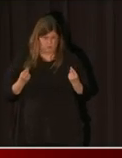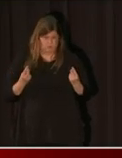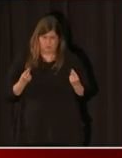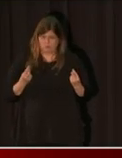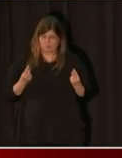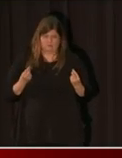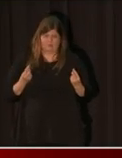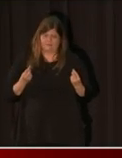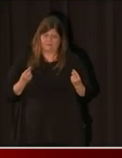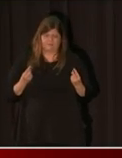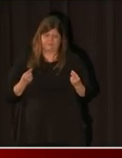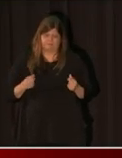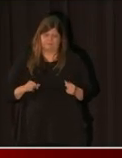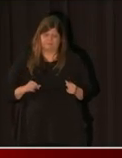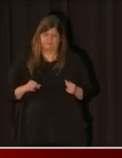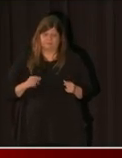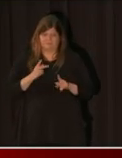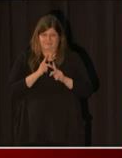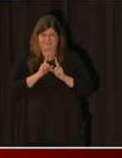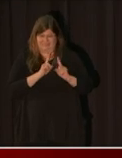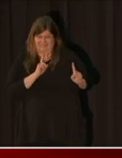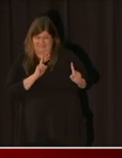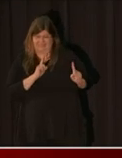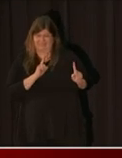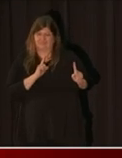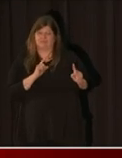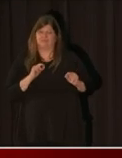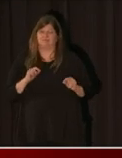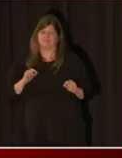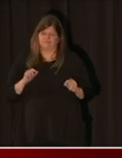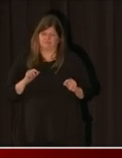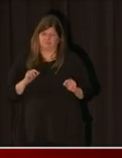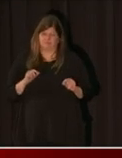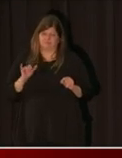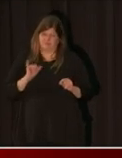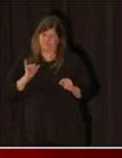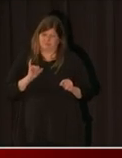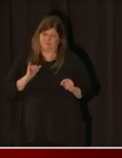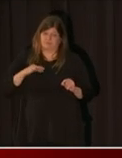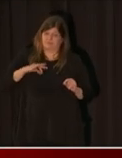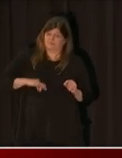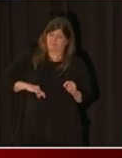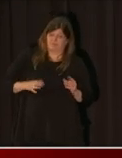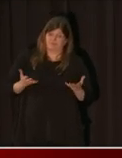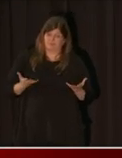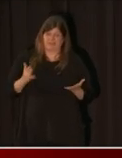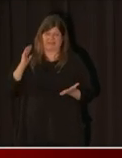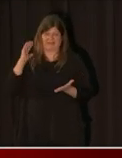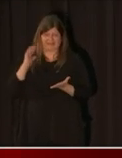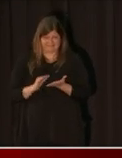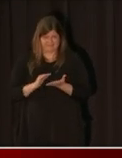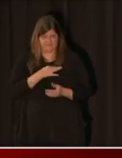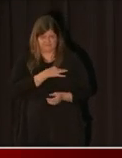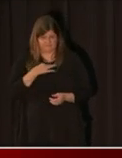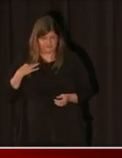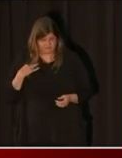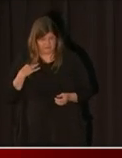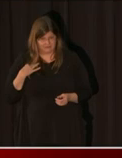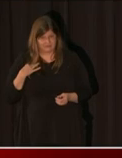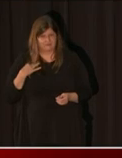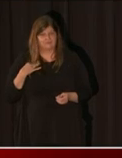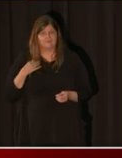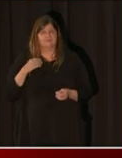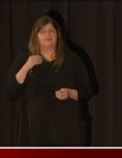reasons of social distancing, but it also has a benefit when staffing is down, is letting about